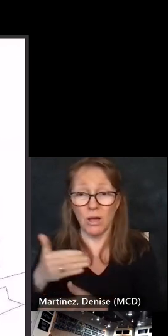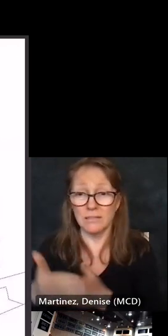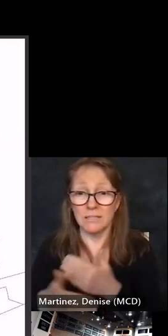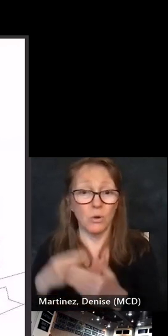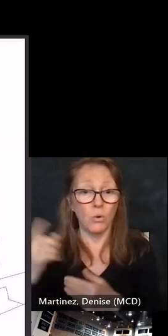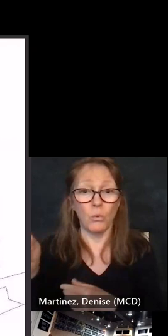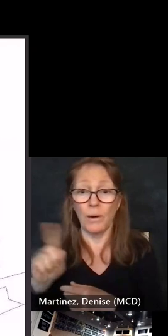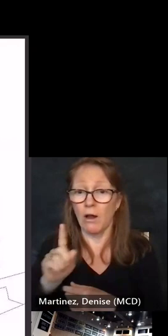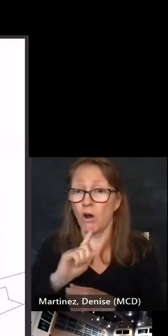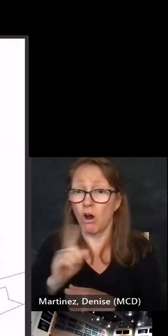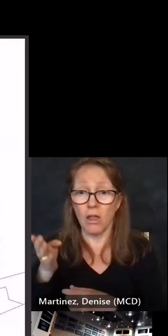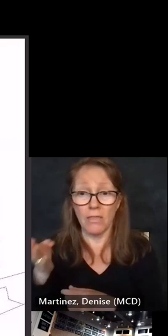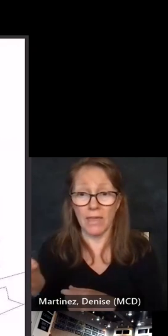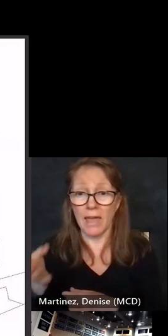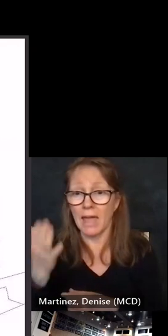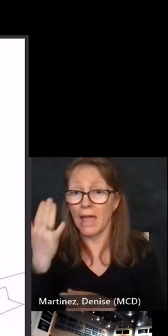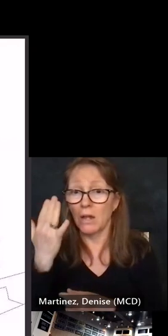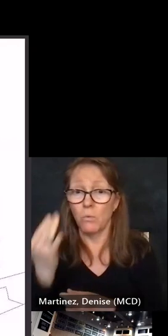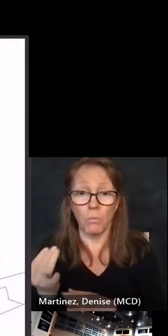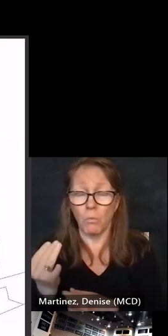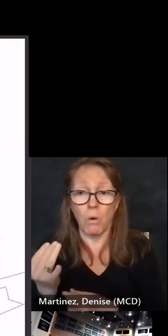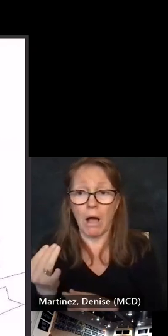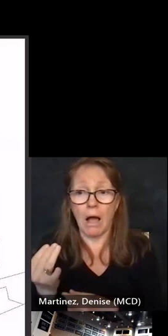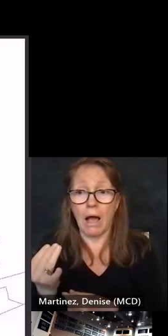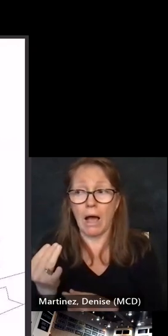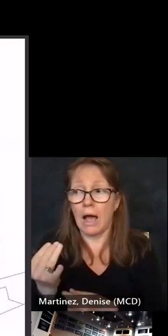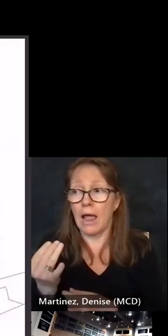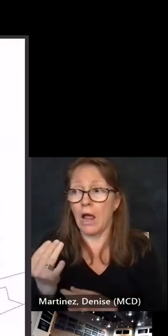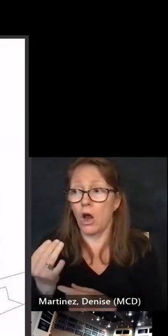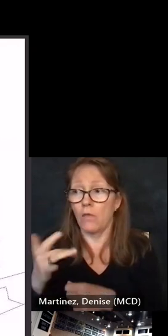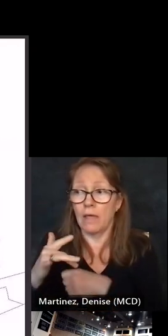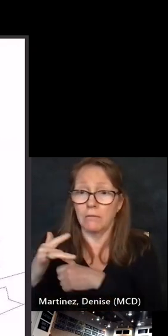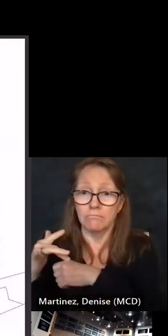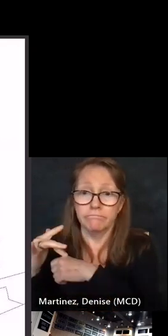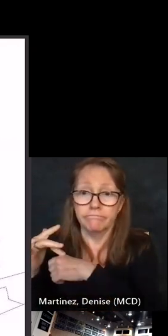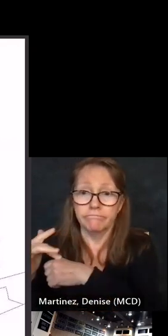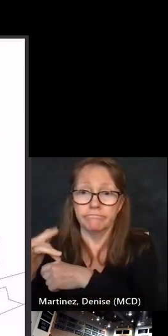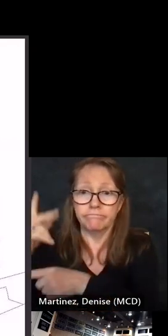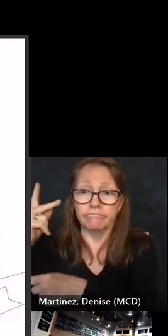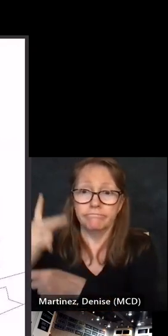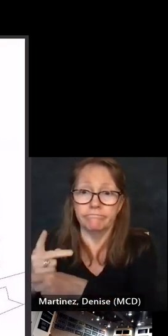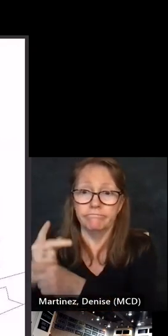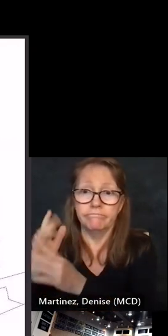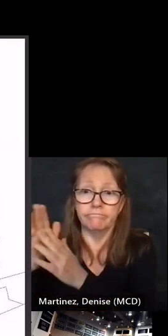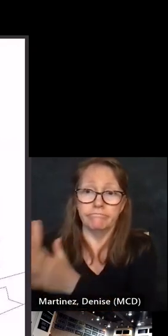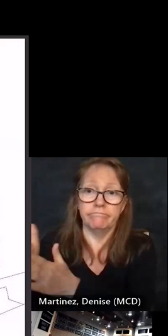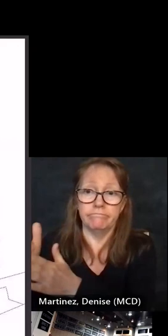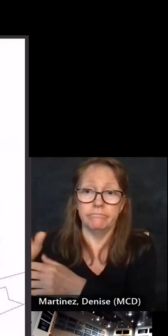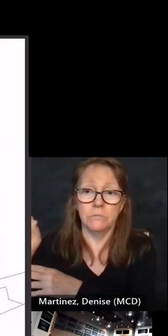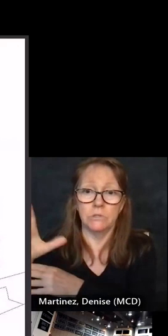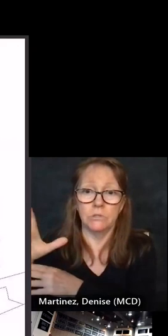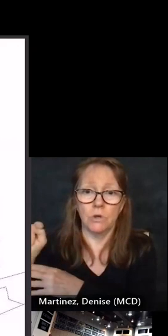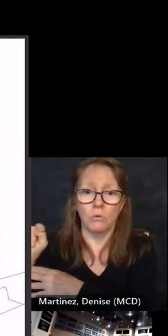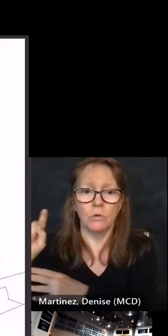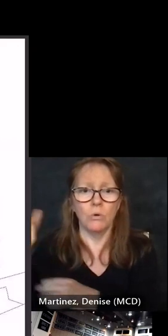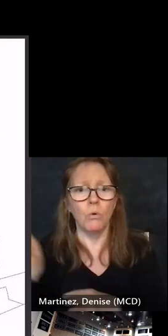they and what is their reason for holding on to the salt? The polling yards, where are they?